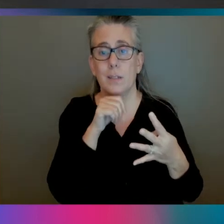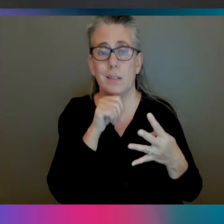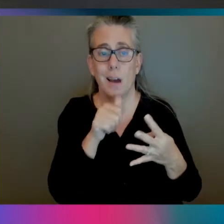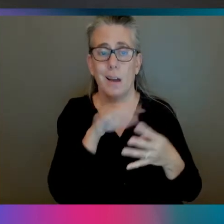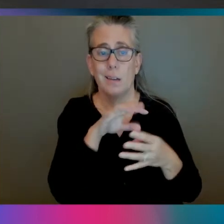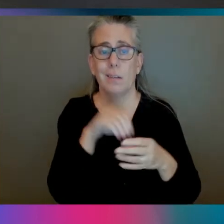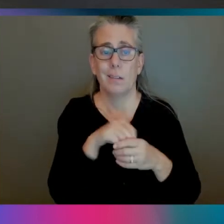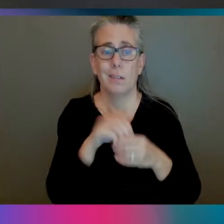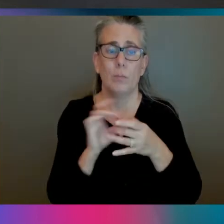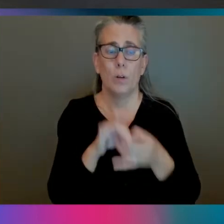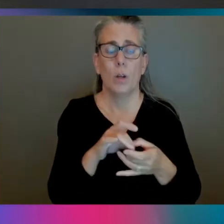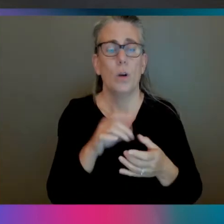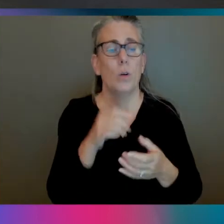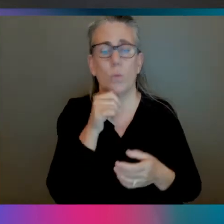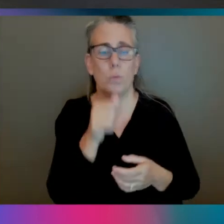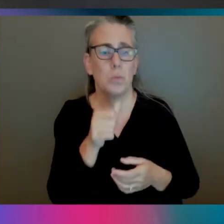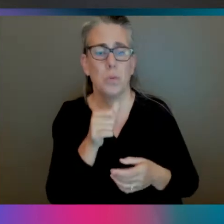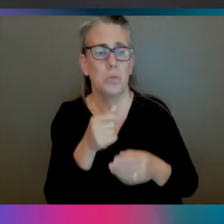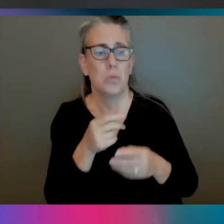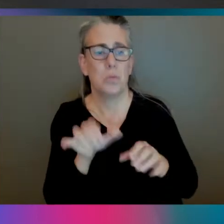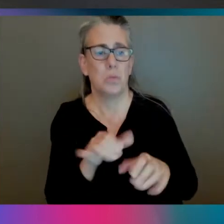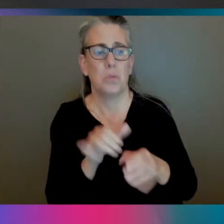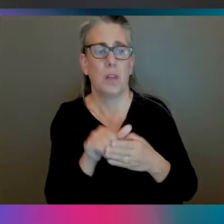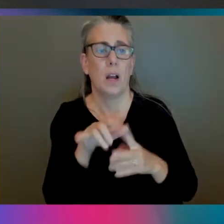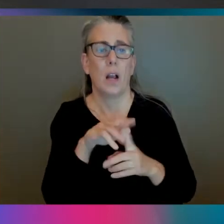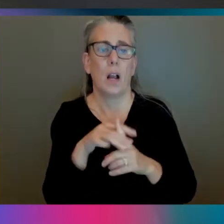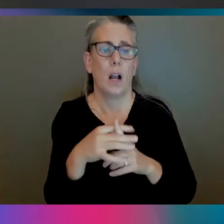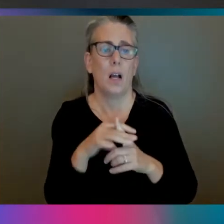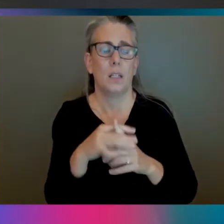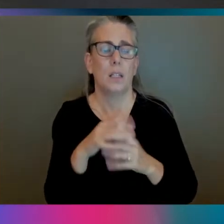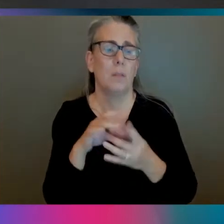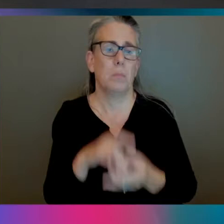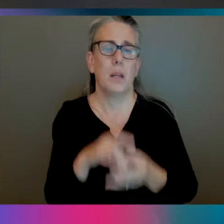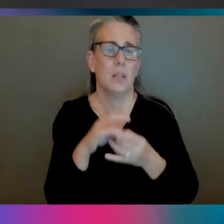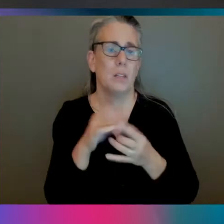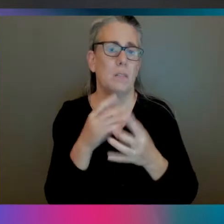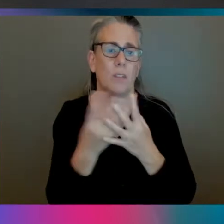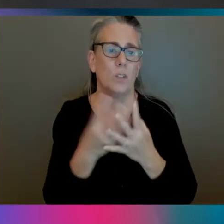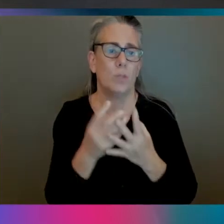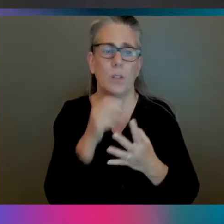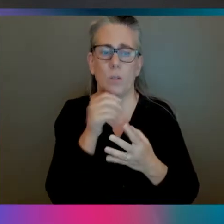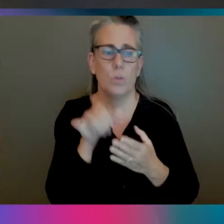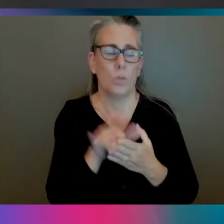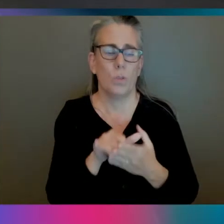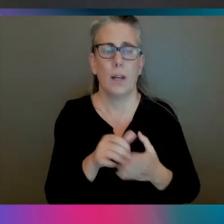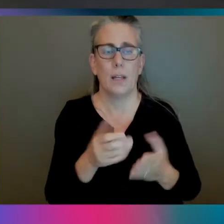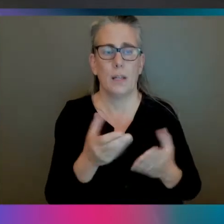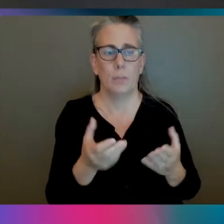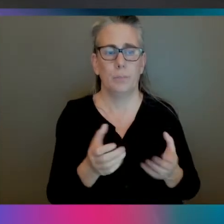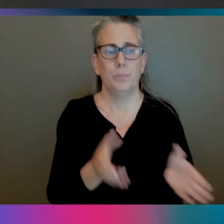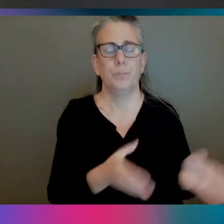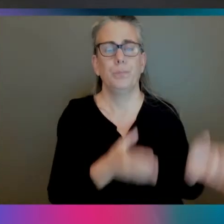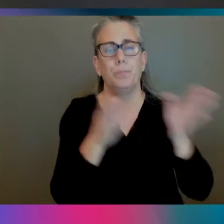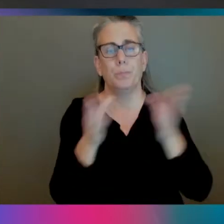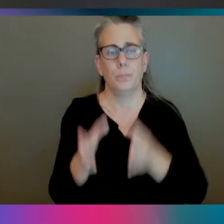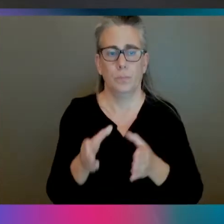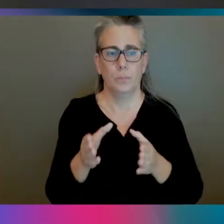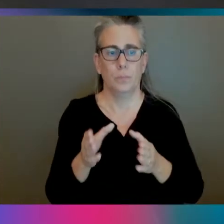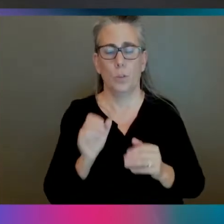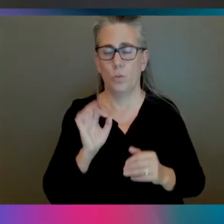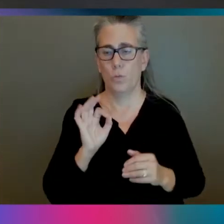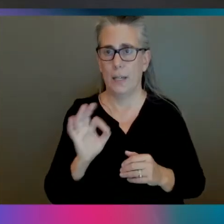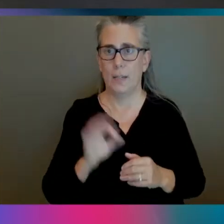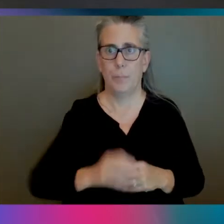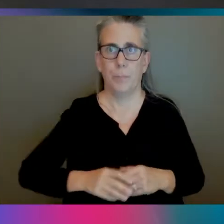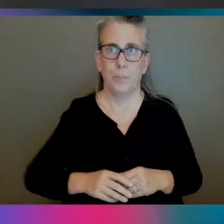that in content-based filtering. Yeah. That's the trick. So, all right, cool. So now we talked about a whole